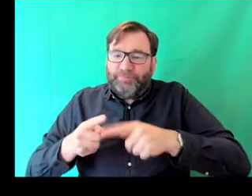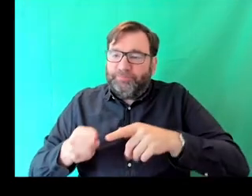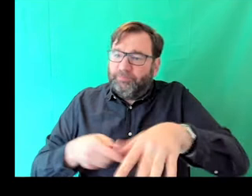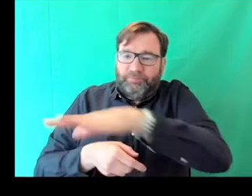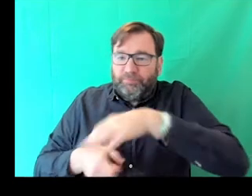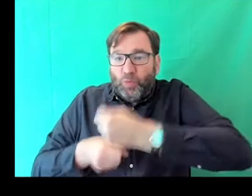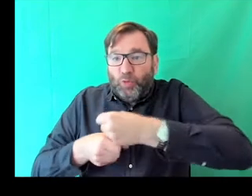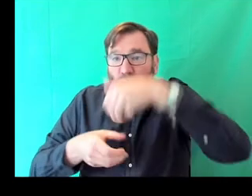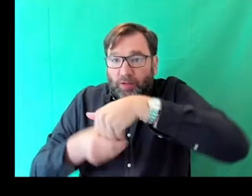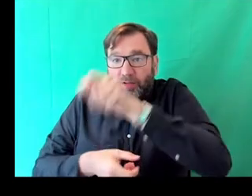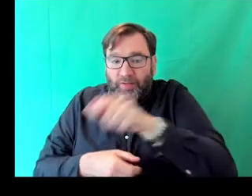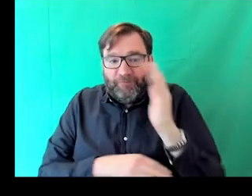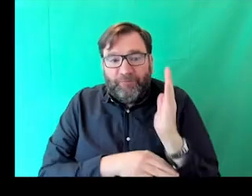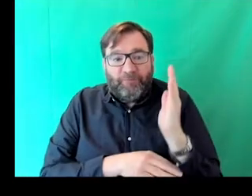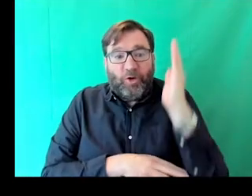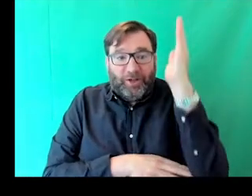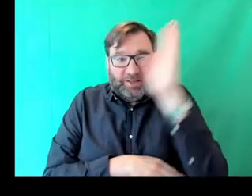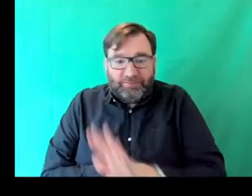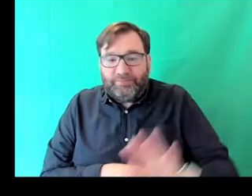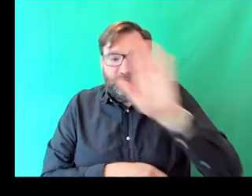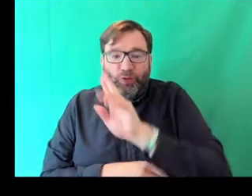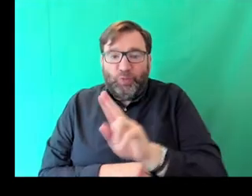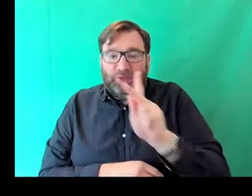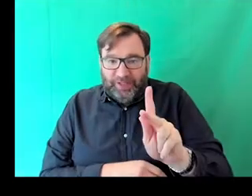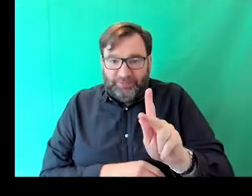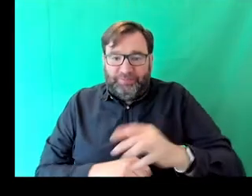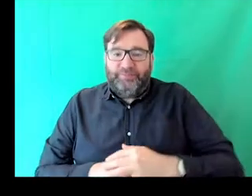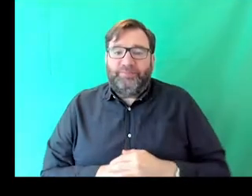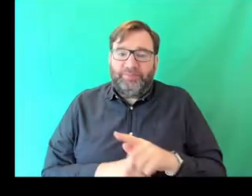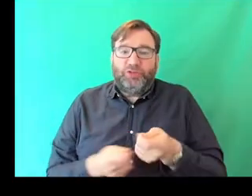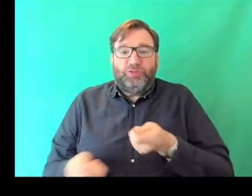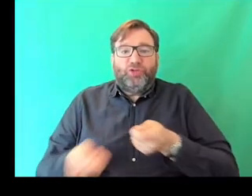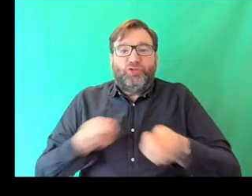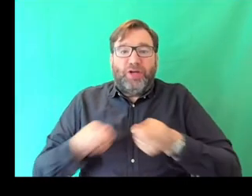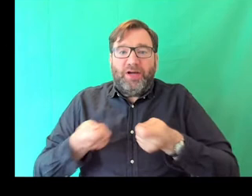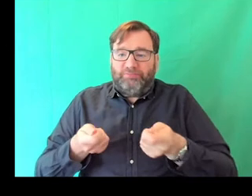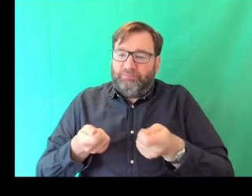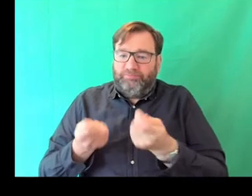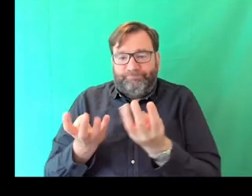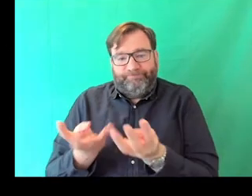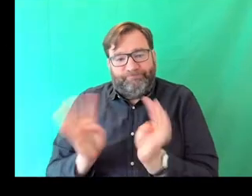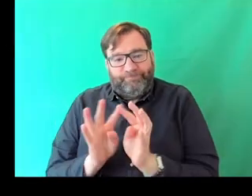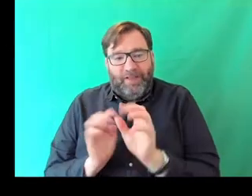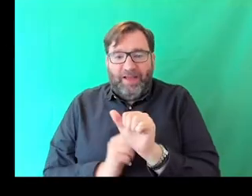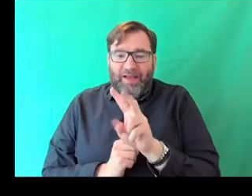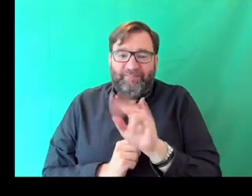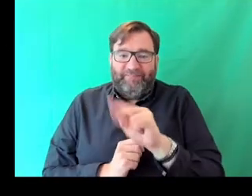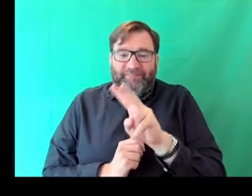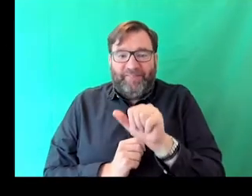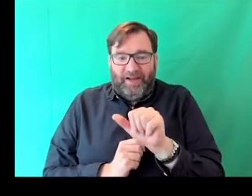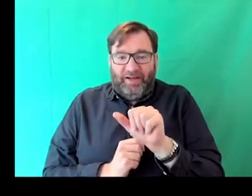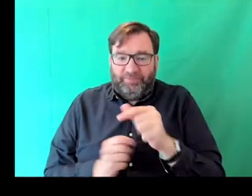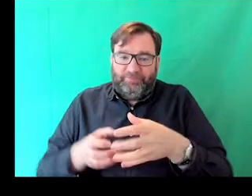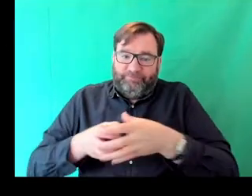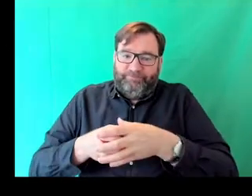down, Danny was selected to represent Great Britain at the 2008 Paralympics and is the British record holder in the